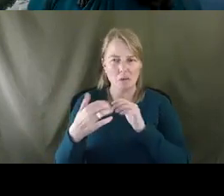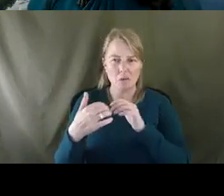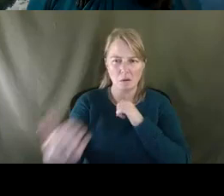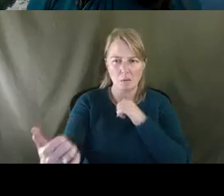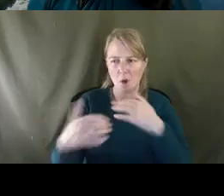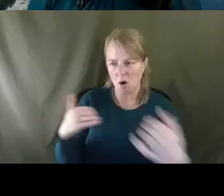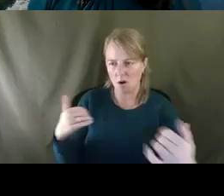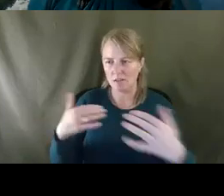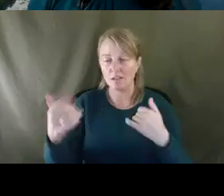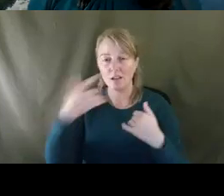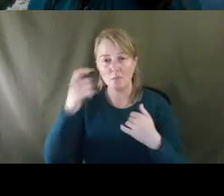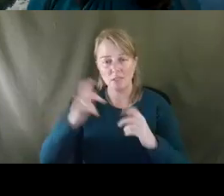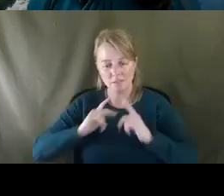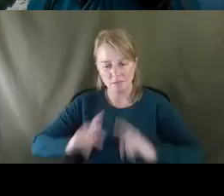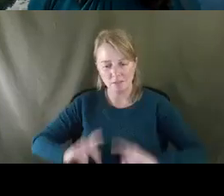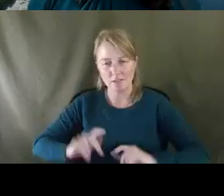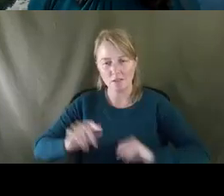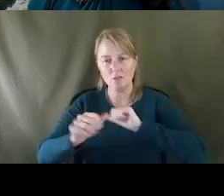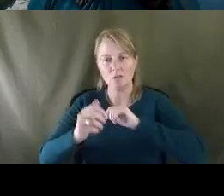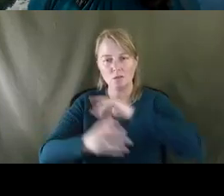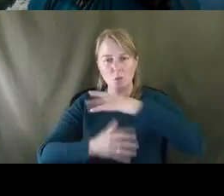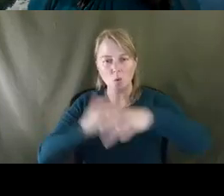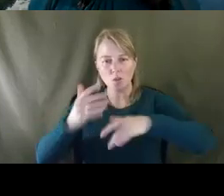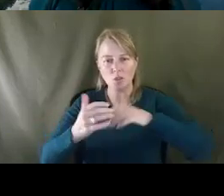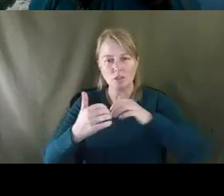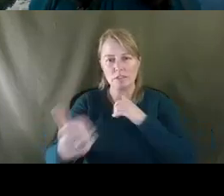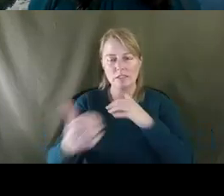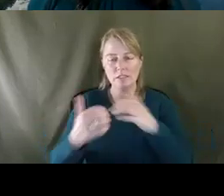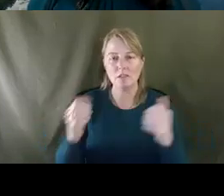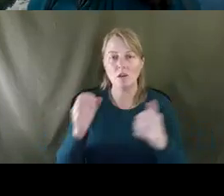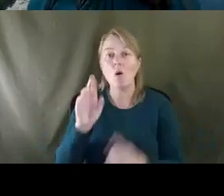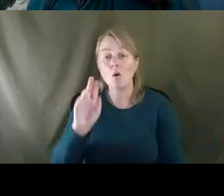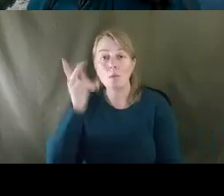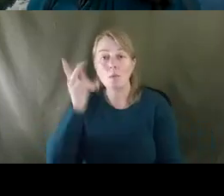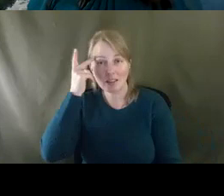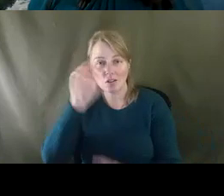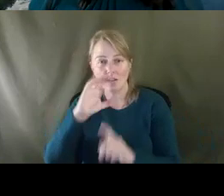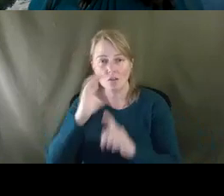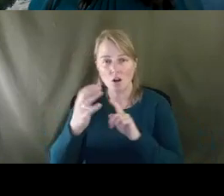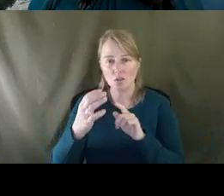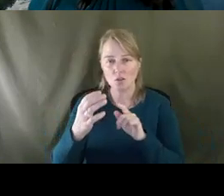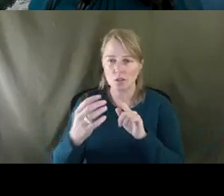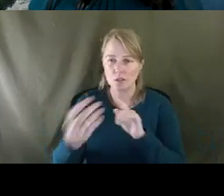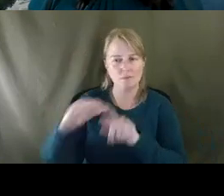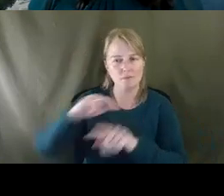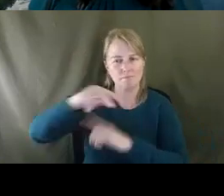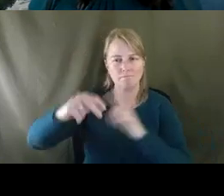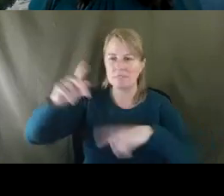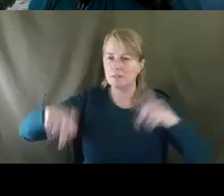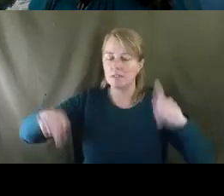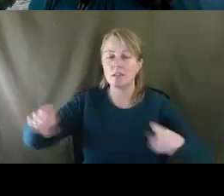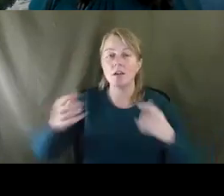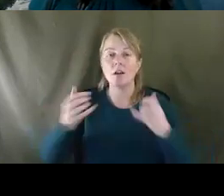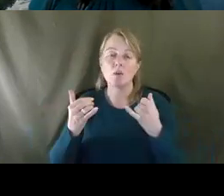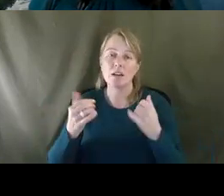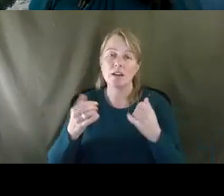social and physical distance or political and cultural views. Right now, human connection is more important than